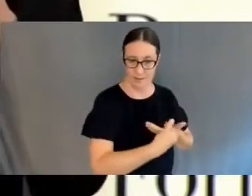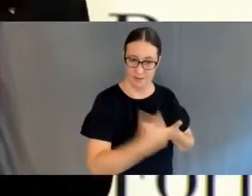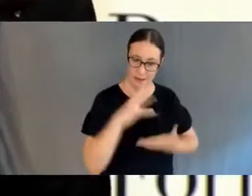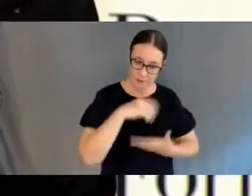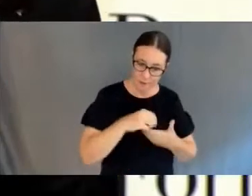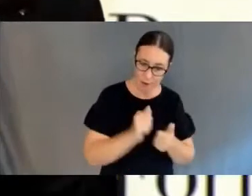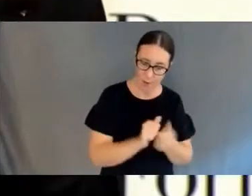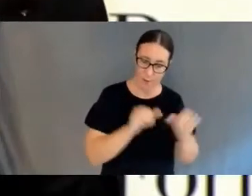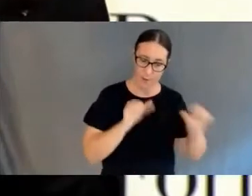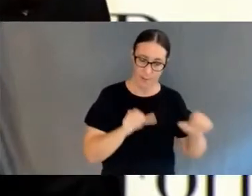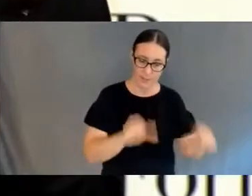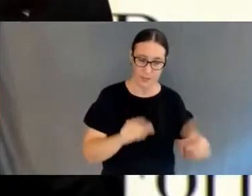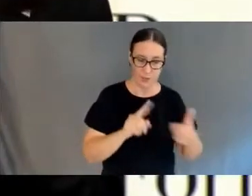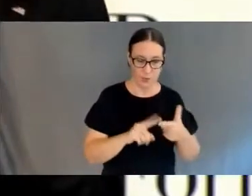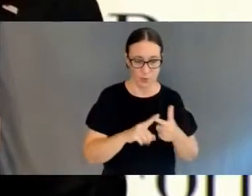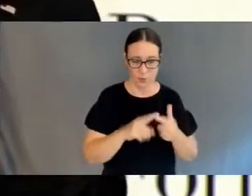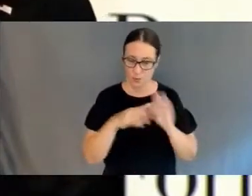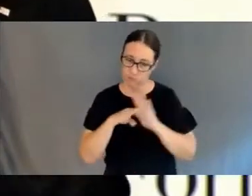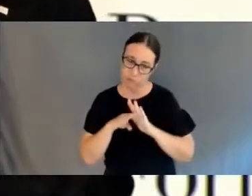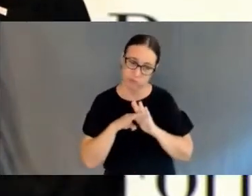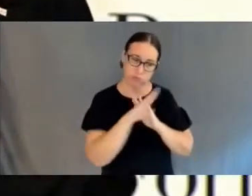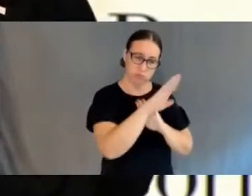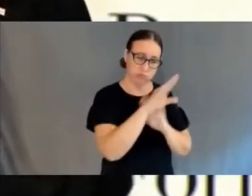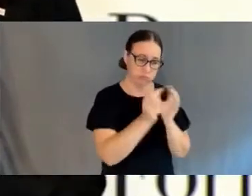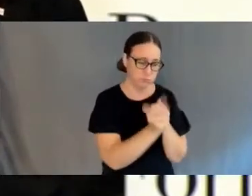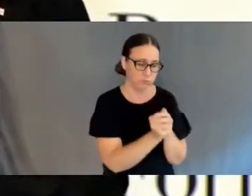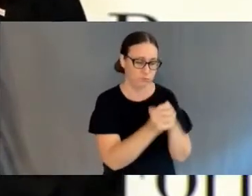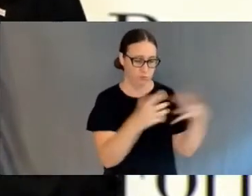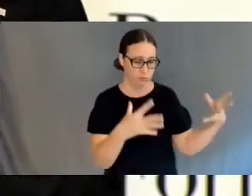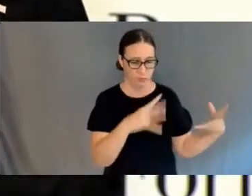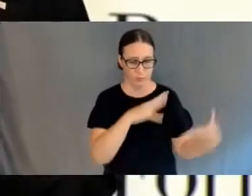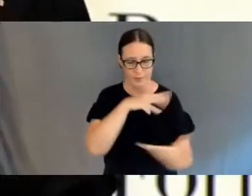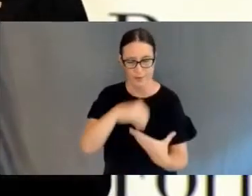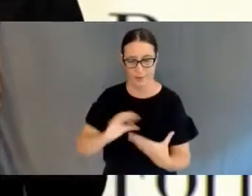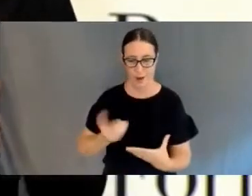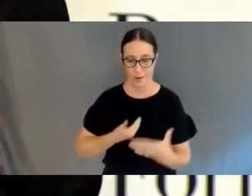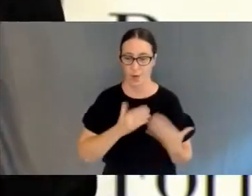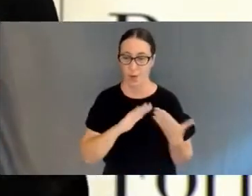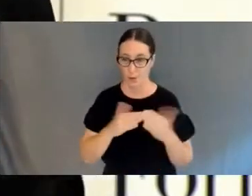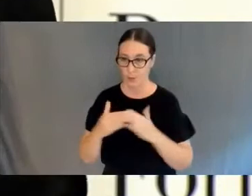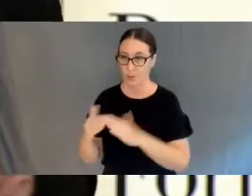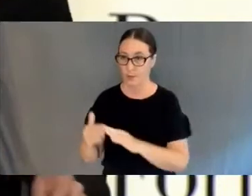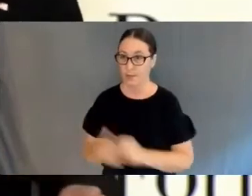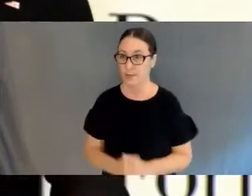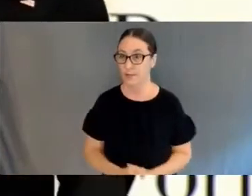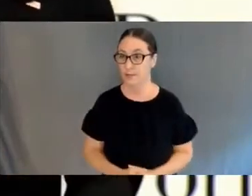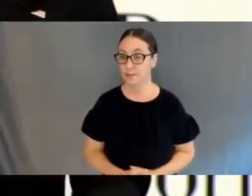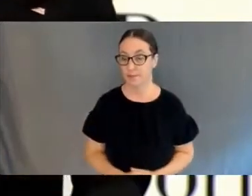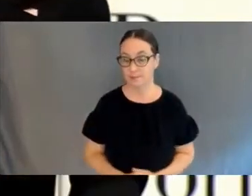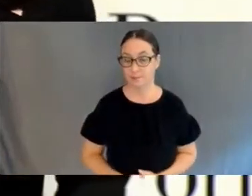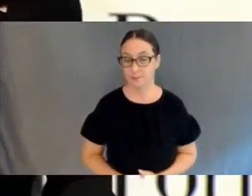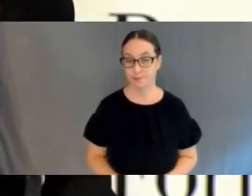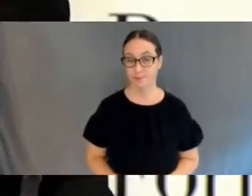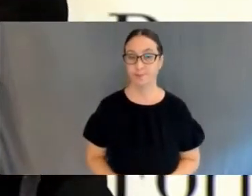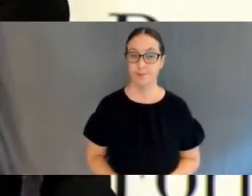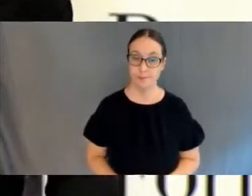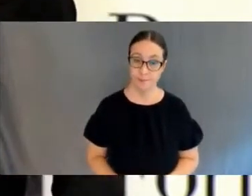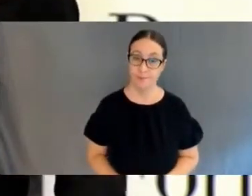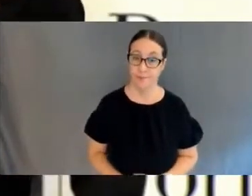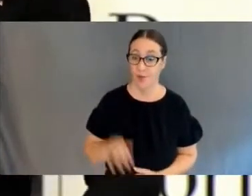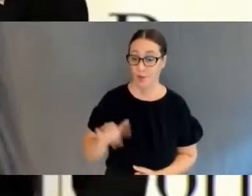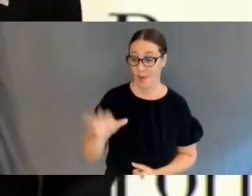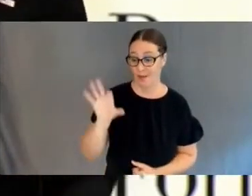to exponentially grow that investment in our communities. But needless to say, these $9